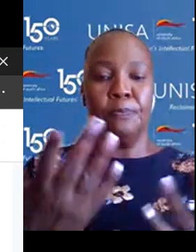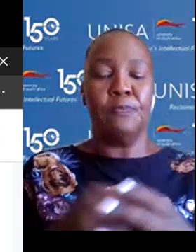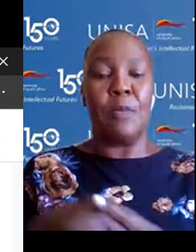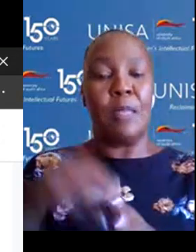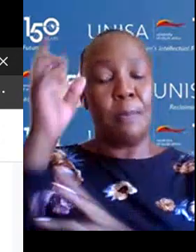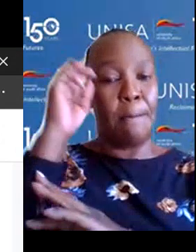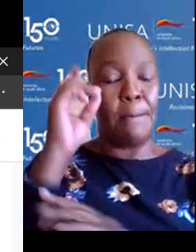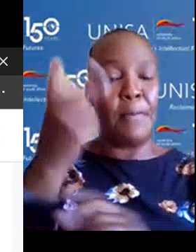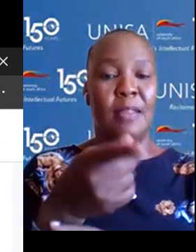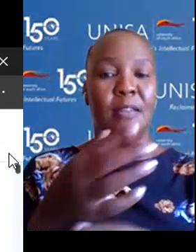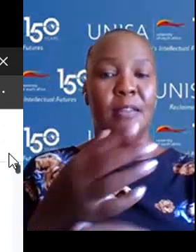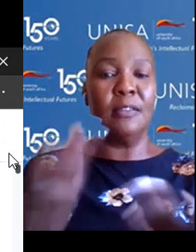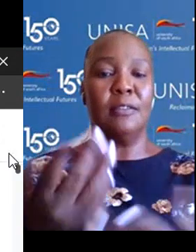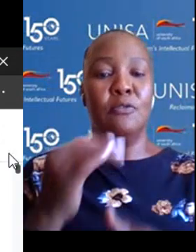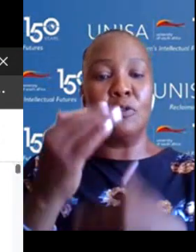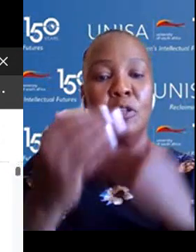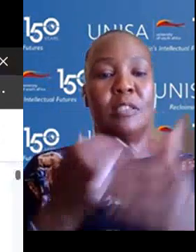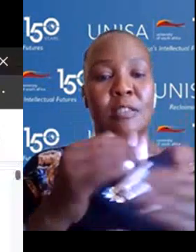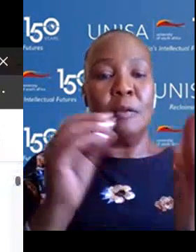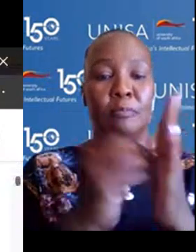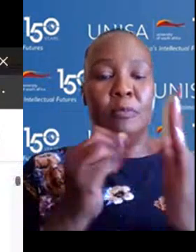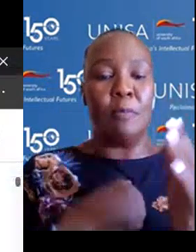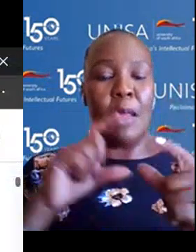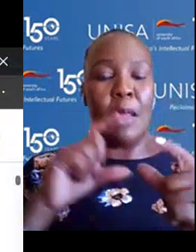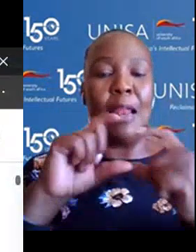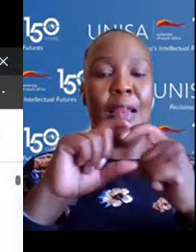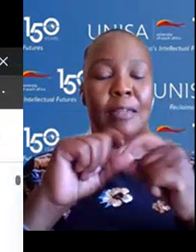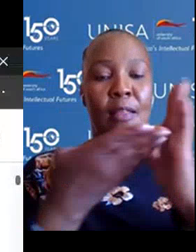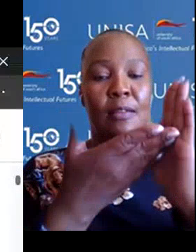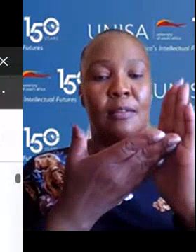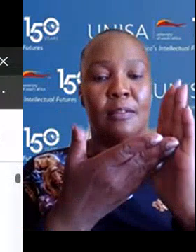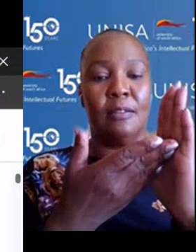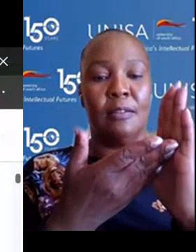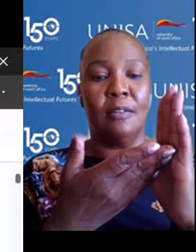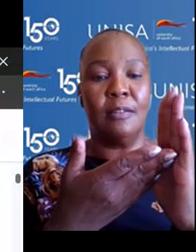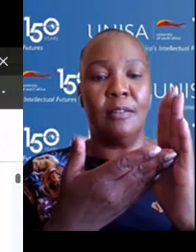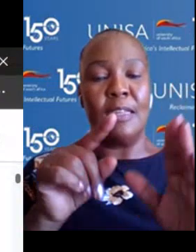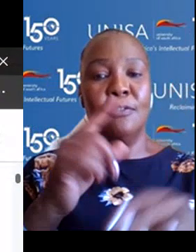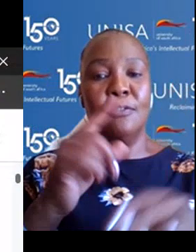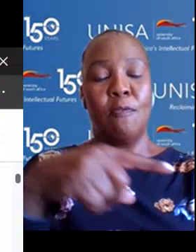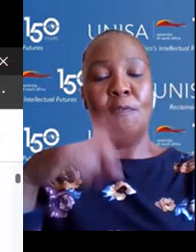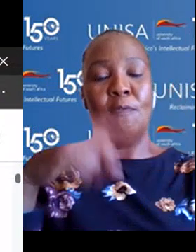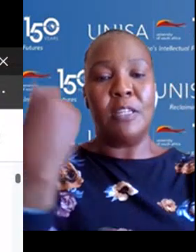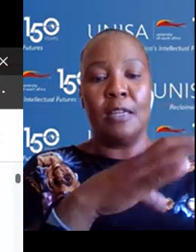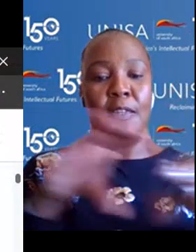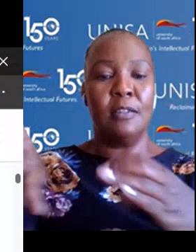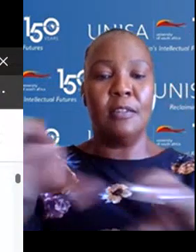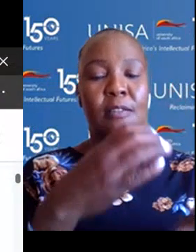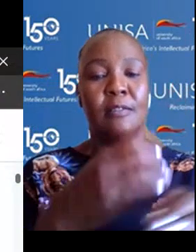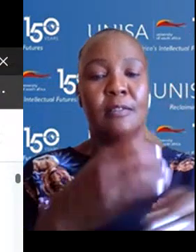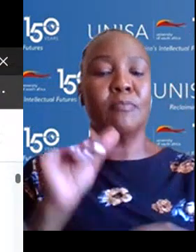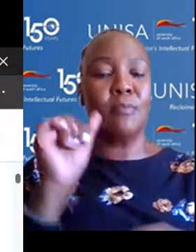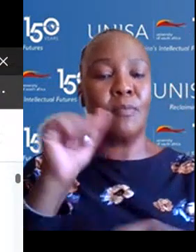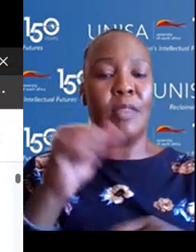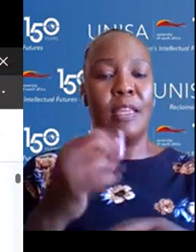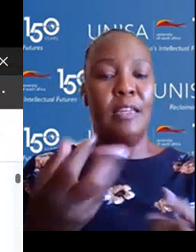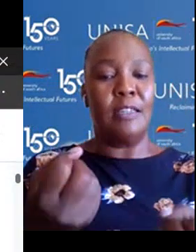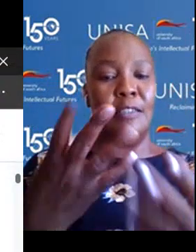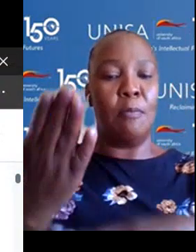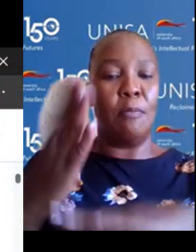so there we go. You can see that I've posted my link there. Right, so that is your first activity. And of course, we do give you some